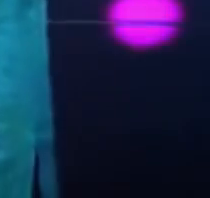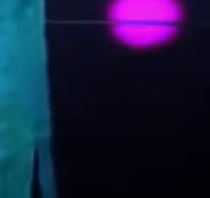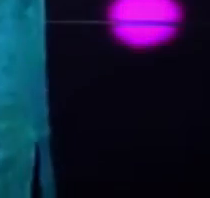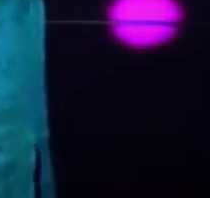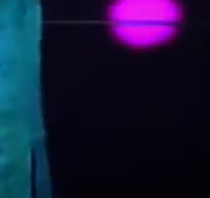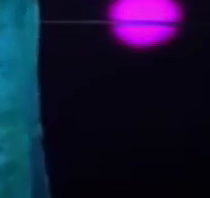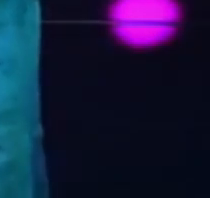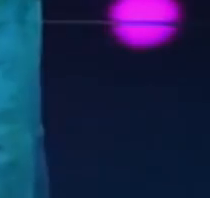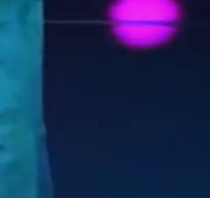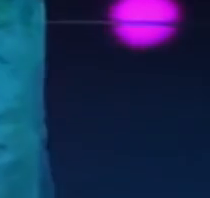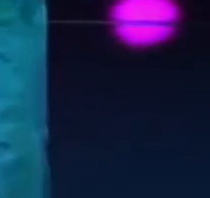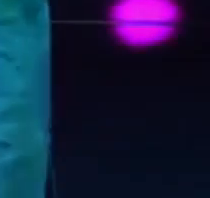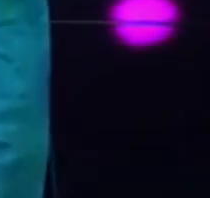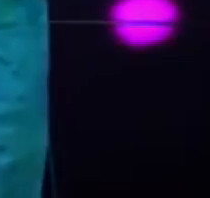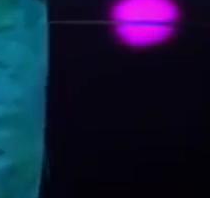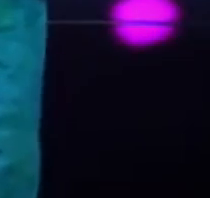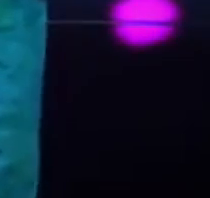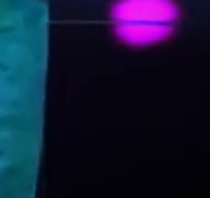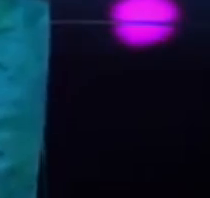rid of it.